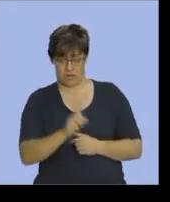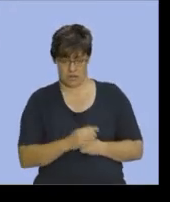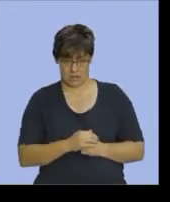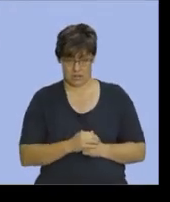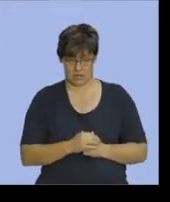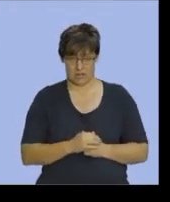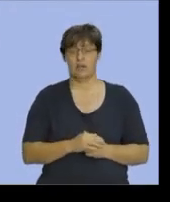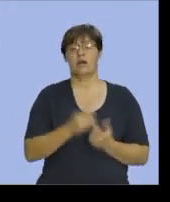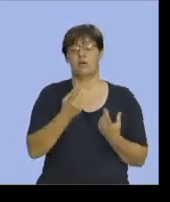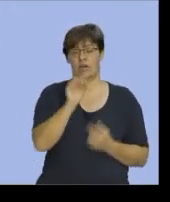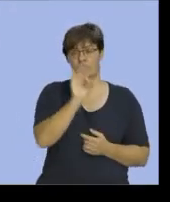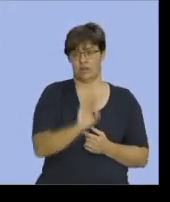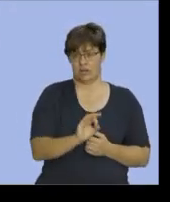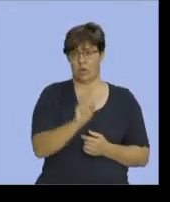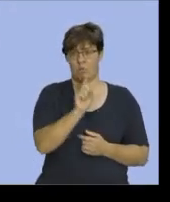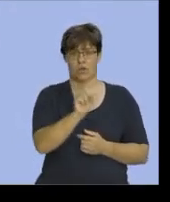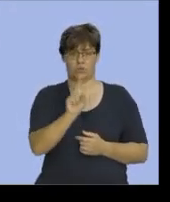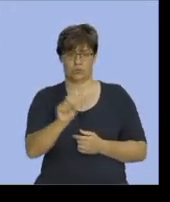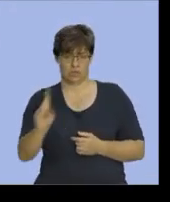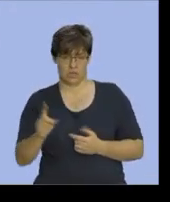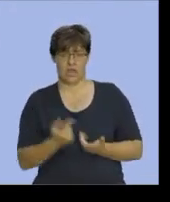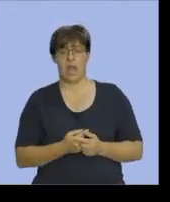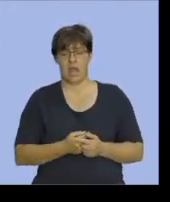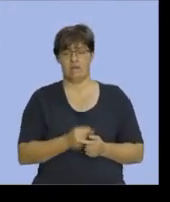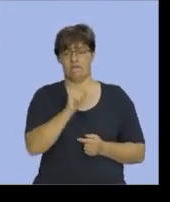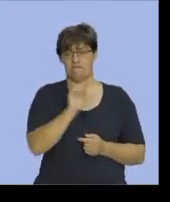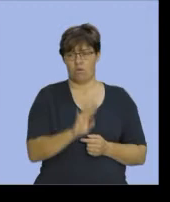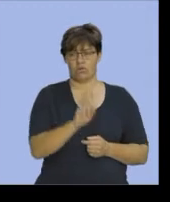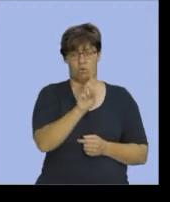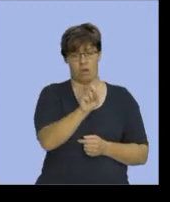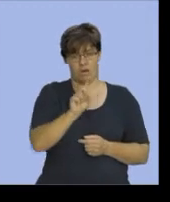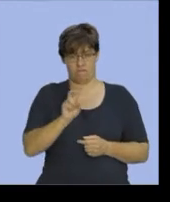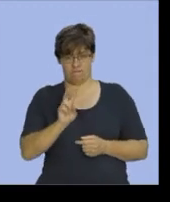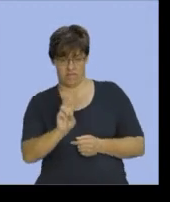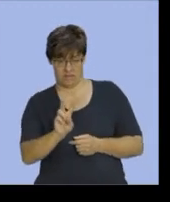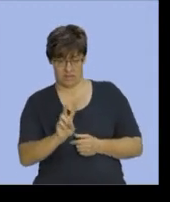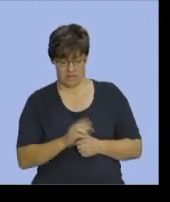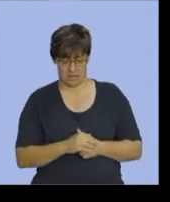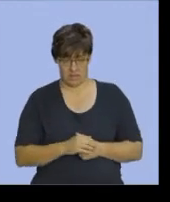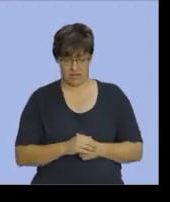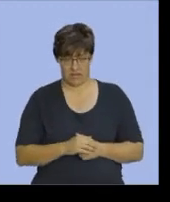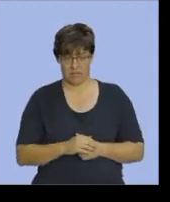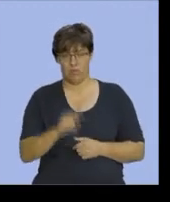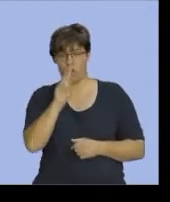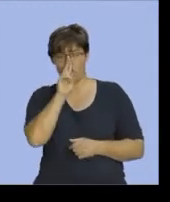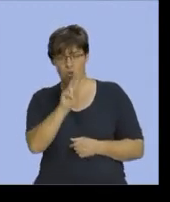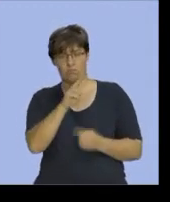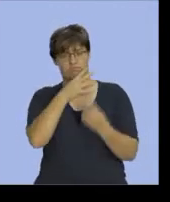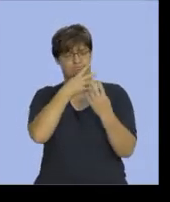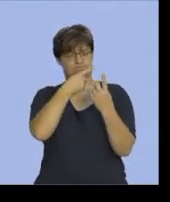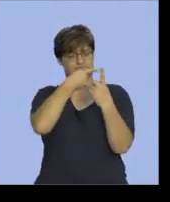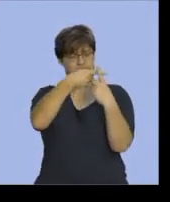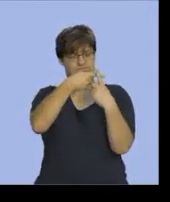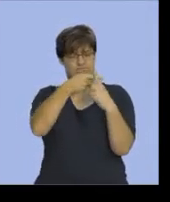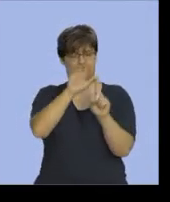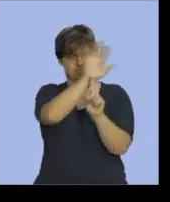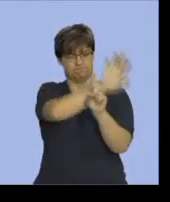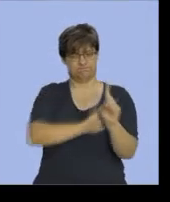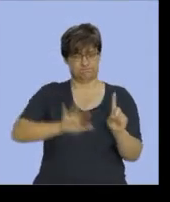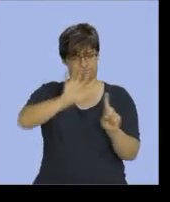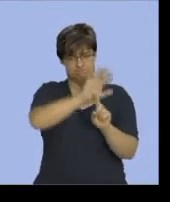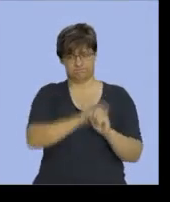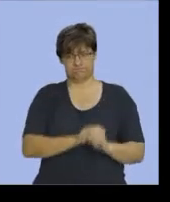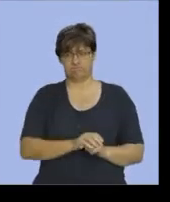a Roman numeral, quadrant 3, and quadrant 4. But let's look at this on a Cartesian plane